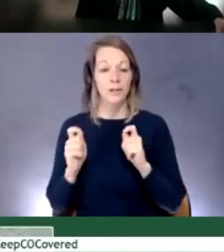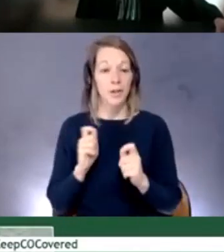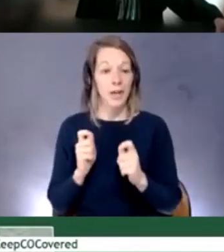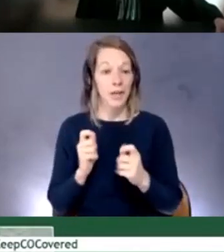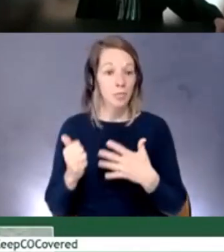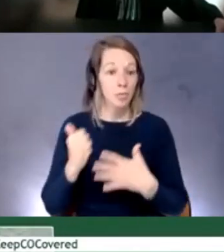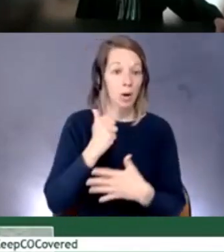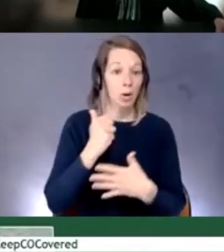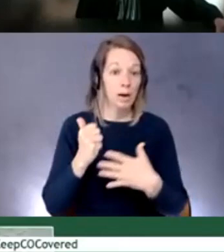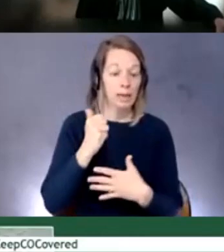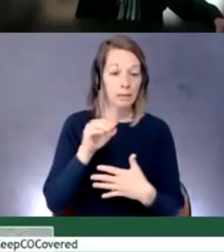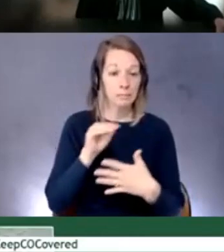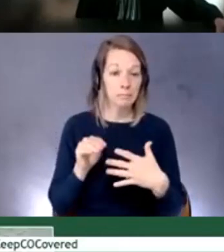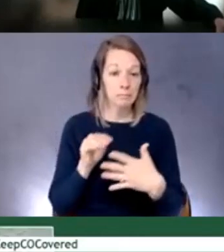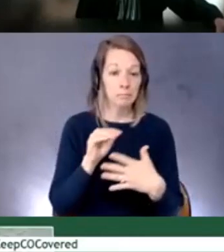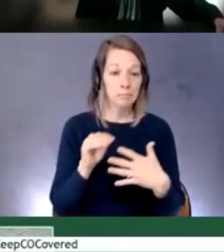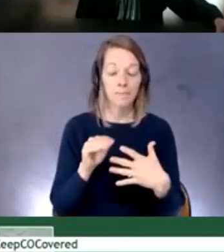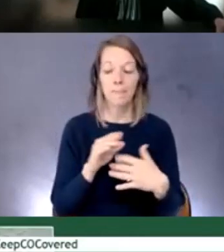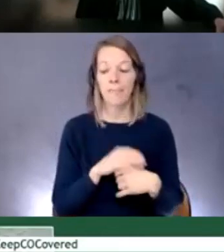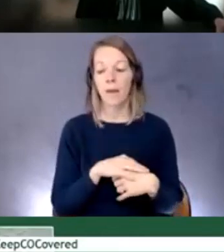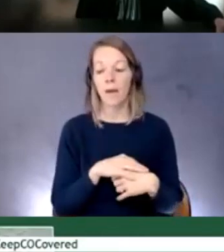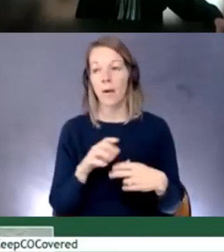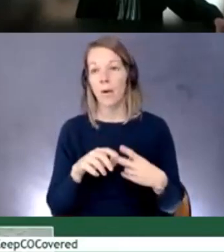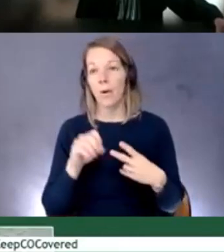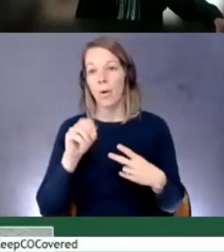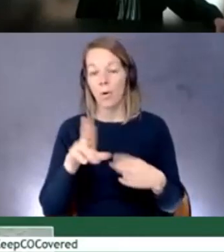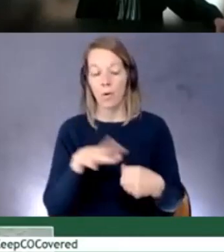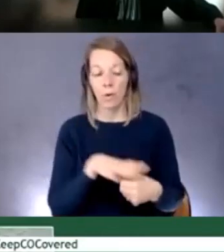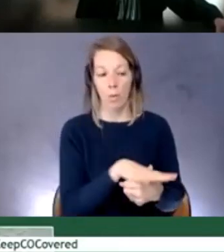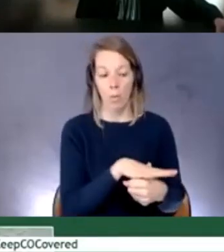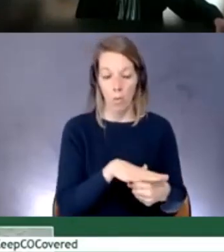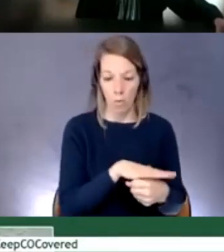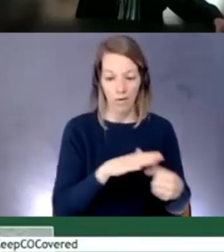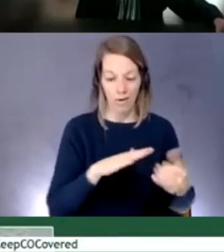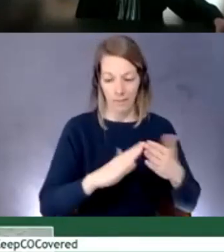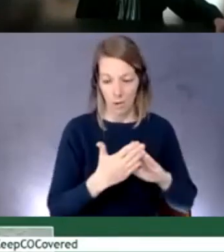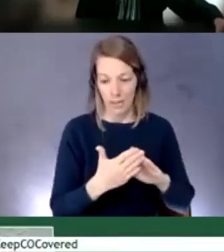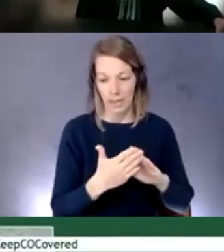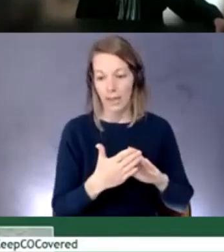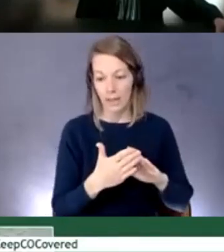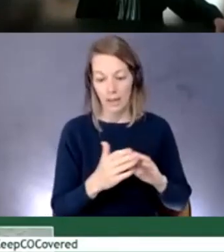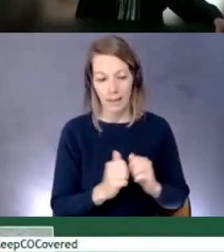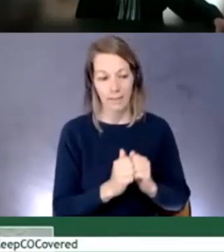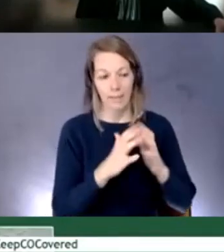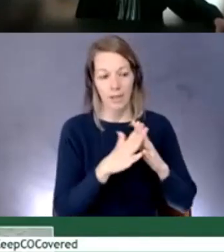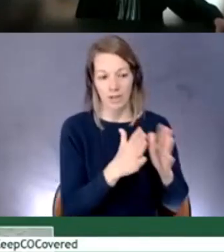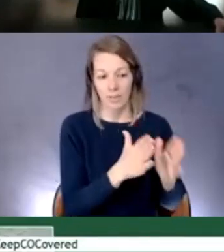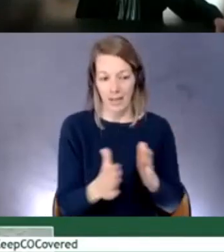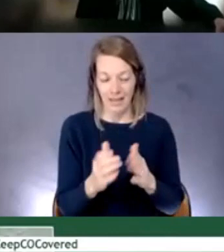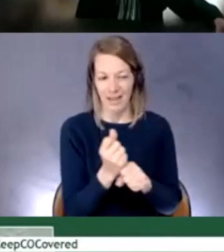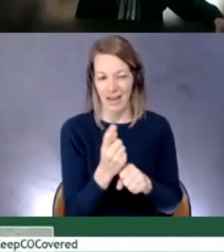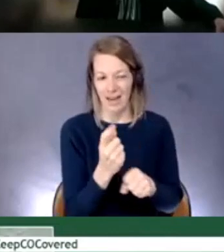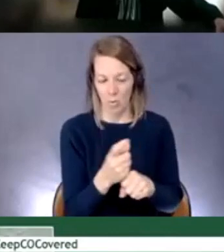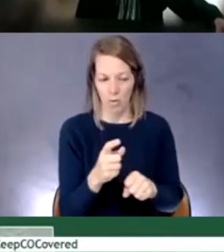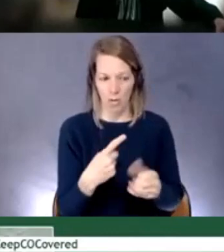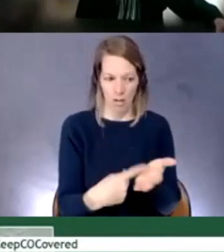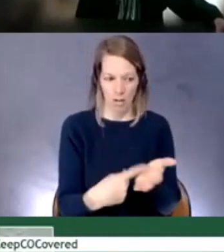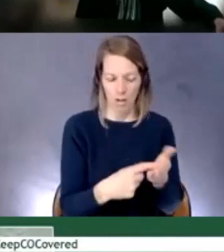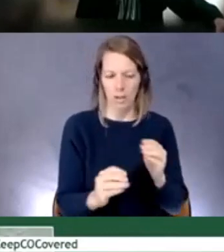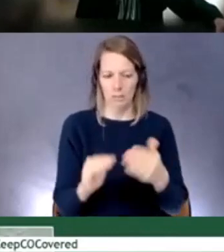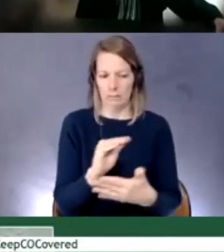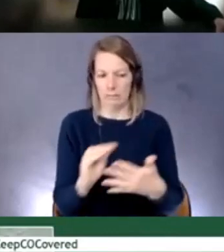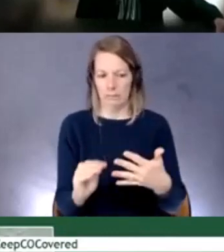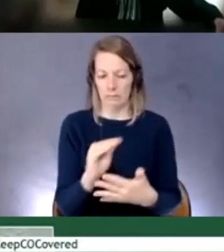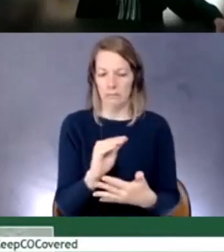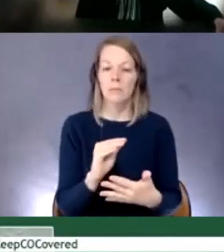from what was in those community health needs assessments or in those local community implementation plans, those annual ones, that they are making sure they're